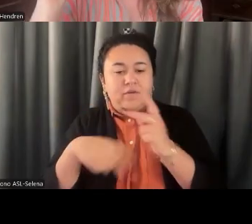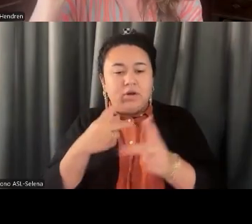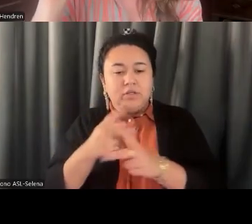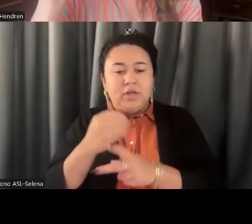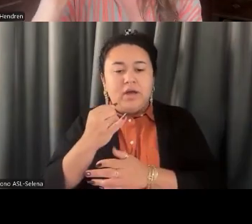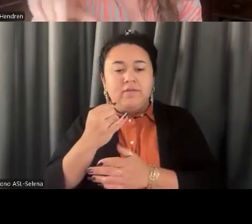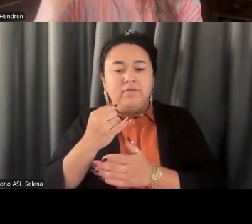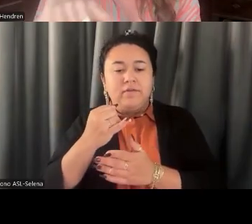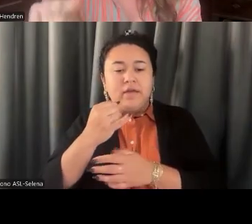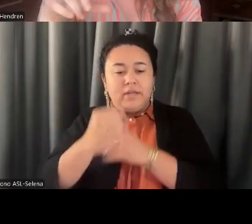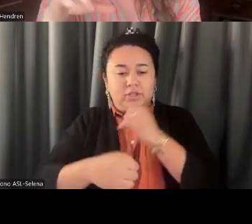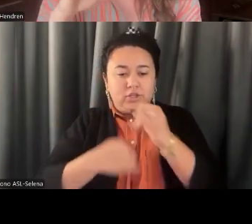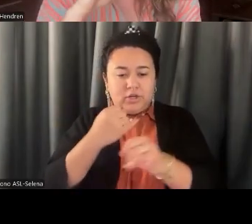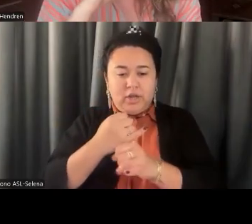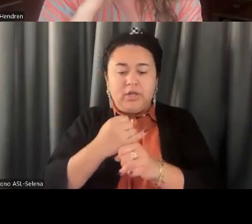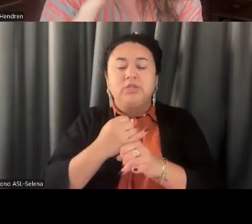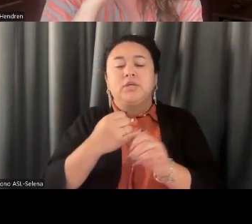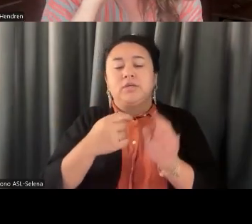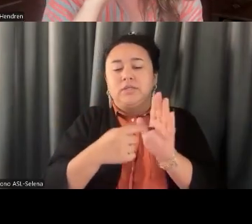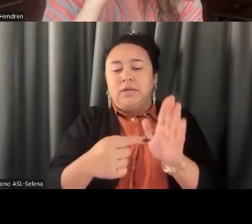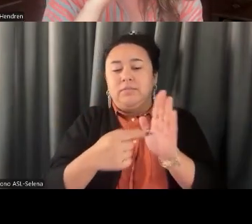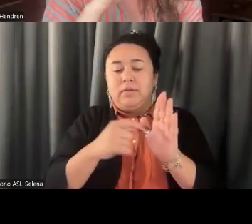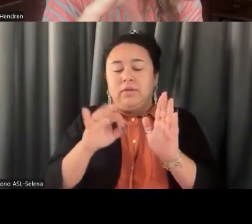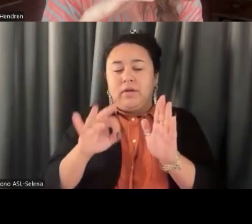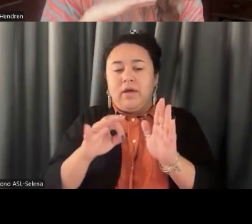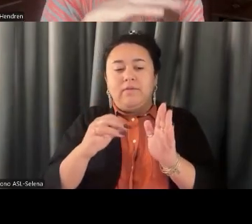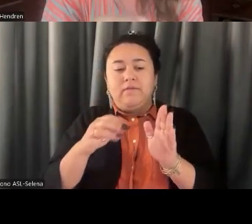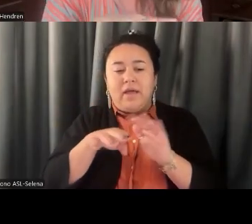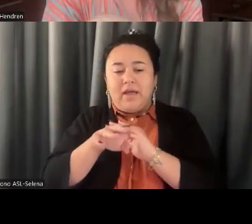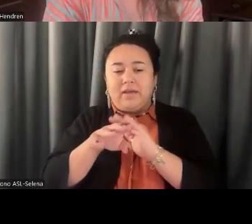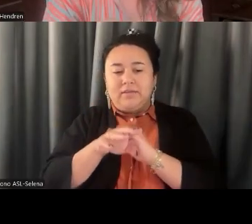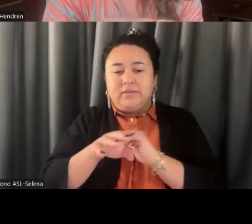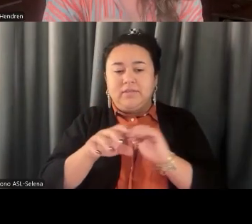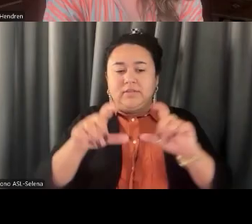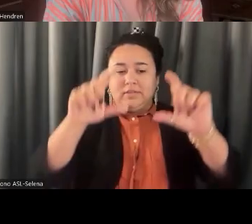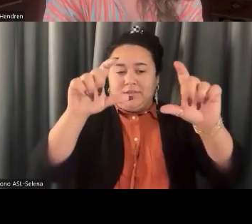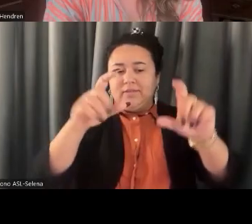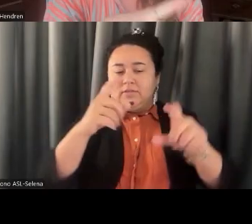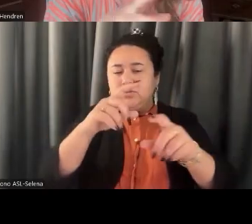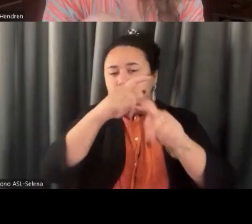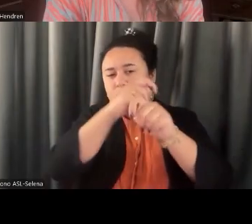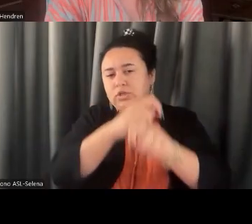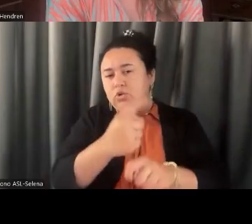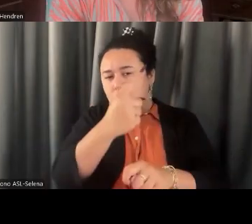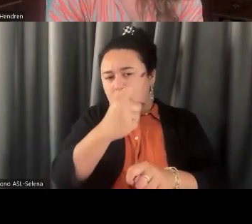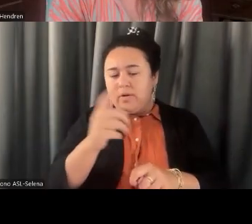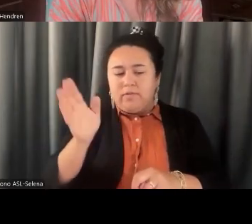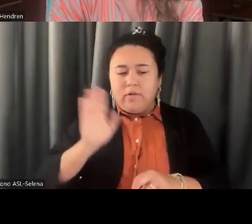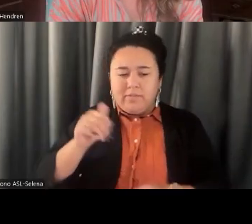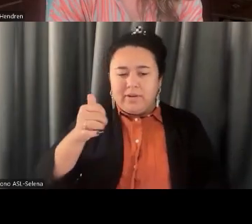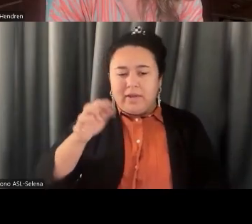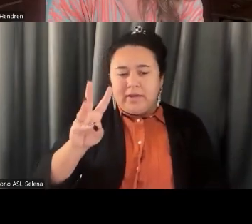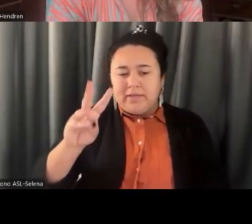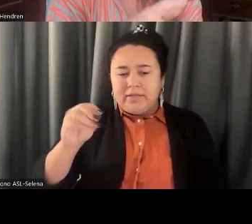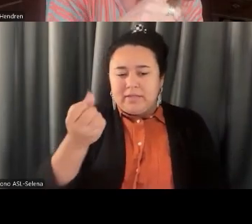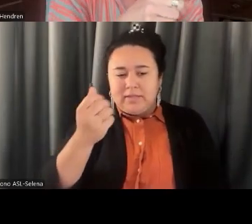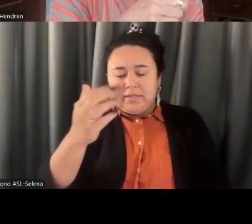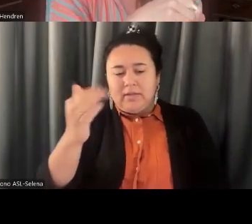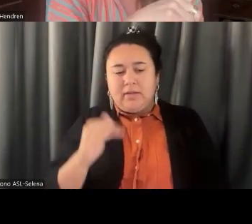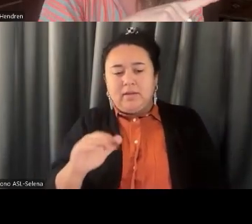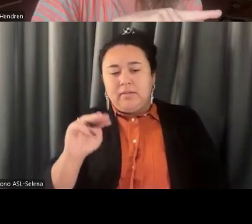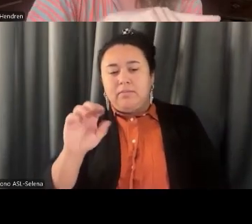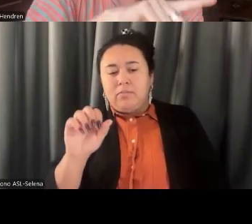Access. One on the top that is that traditional one of COFIDs from the 60s. And the one that I saw at MoMA, just happened to see that